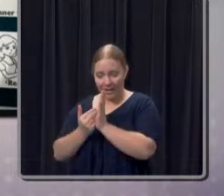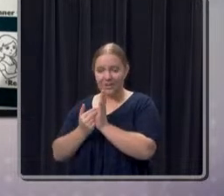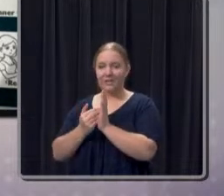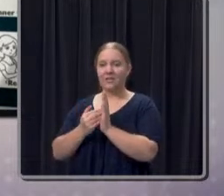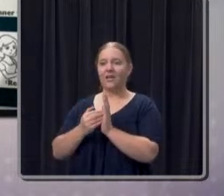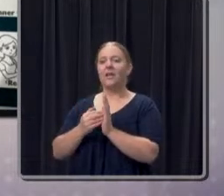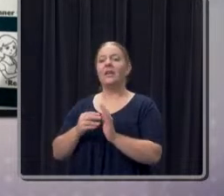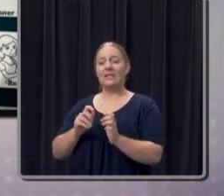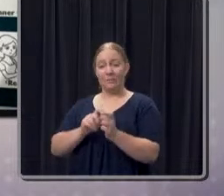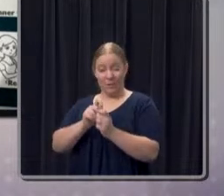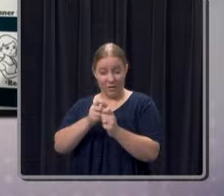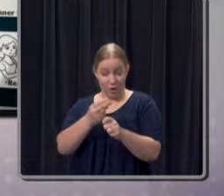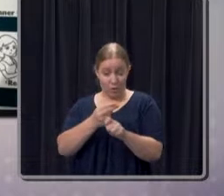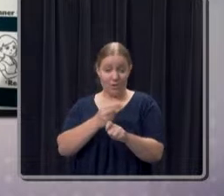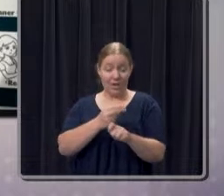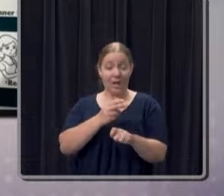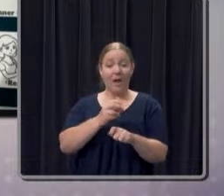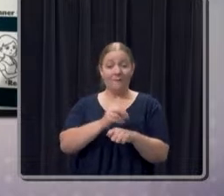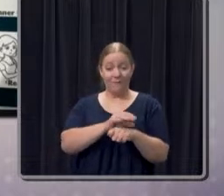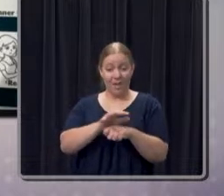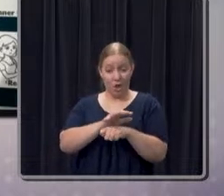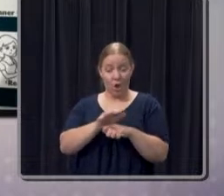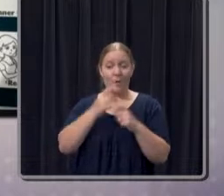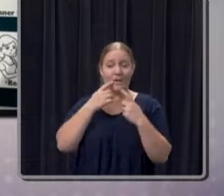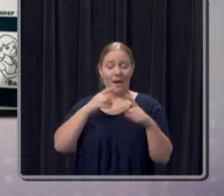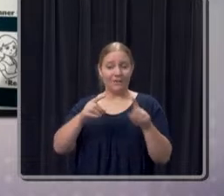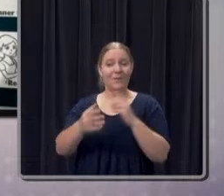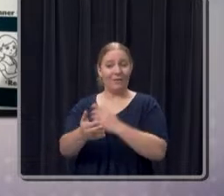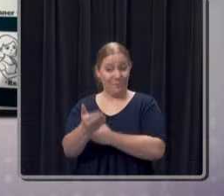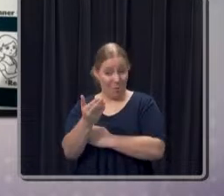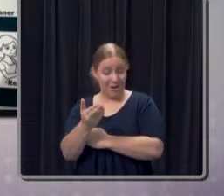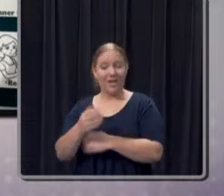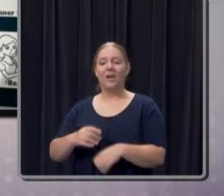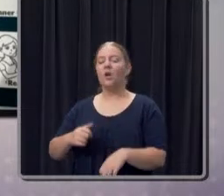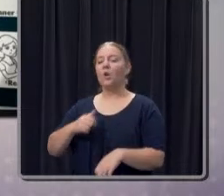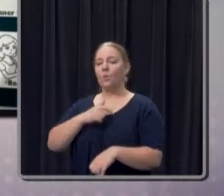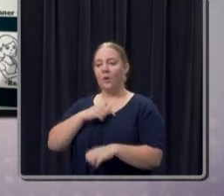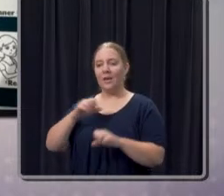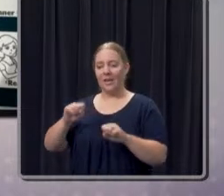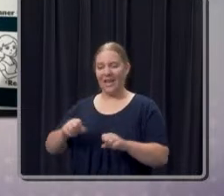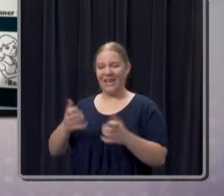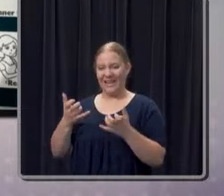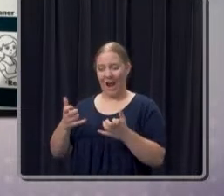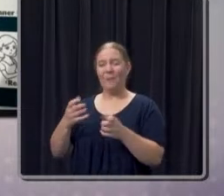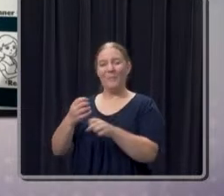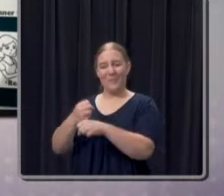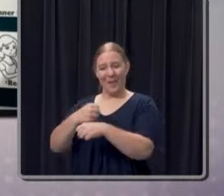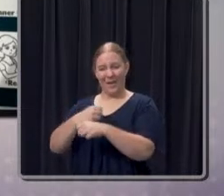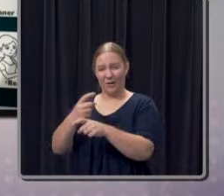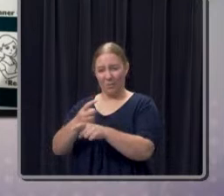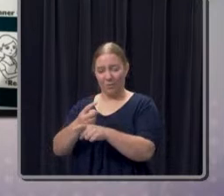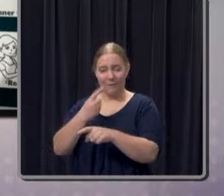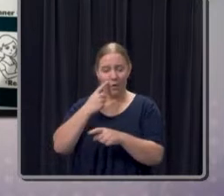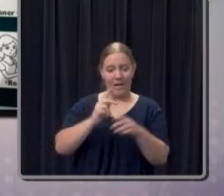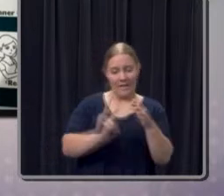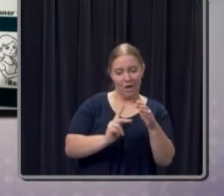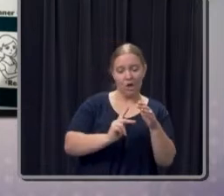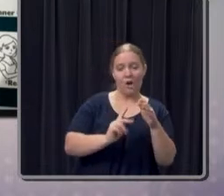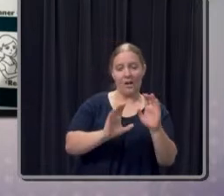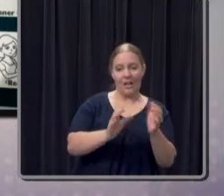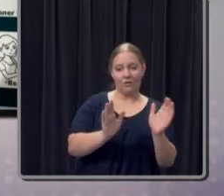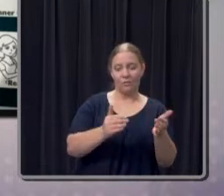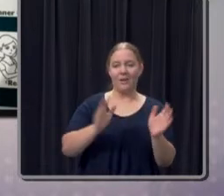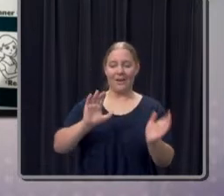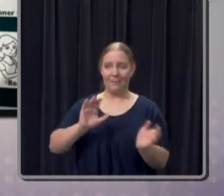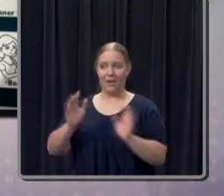morning. And then the teachers, when those are over, can stop and extend that out and make it appropriate for, a kindergarten classroom versus a 4th or